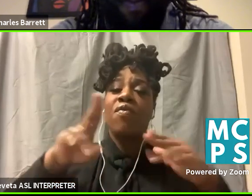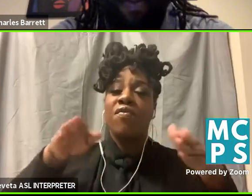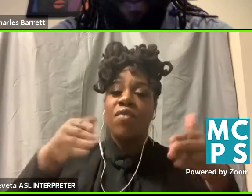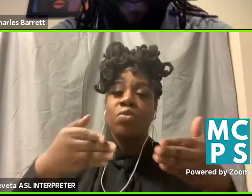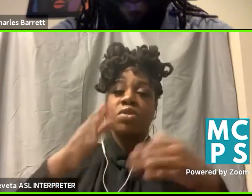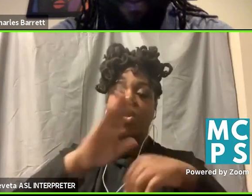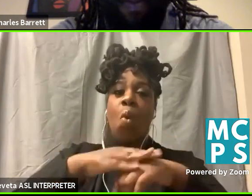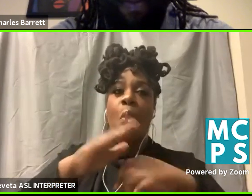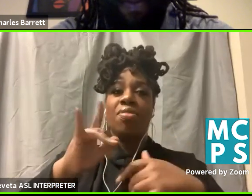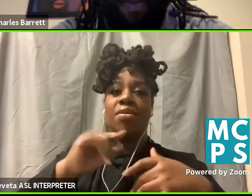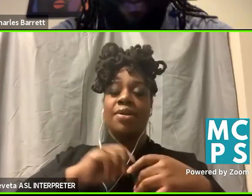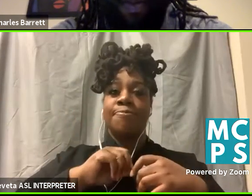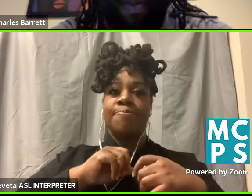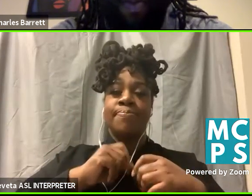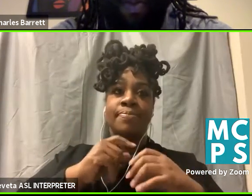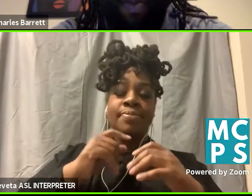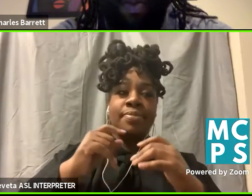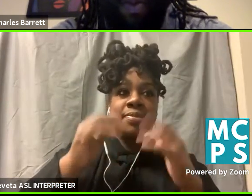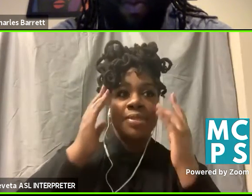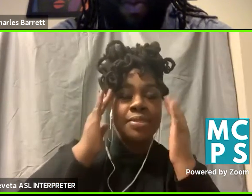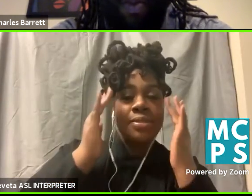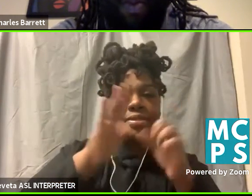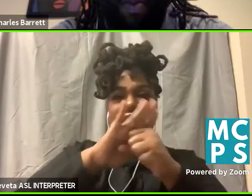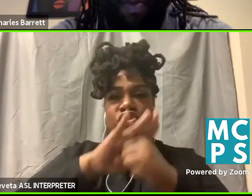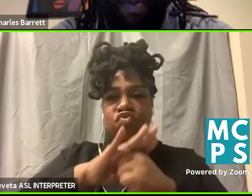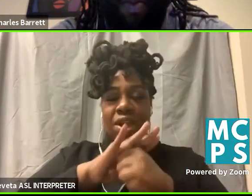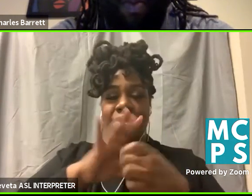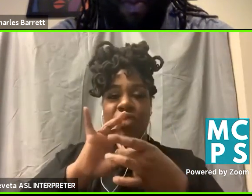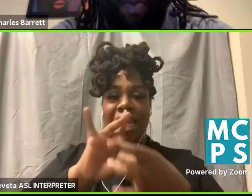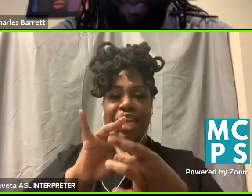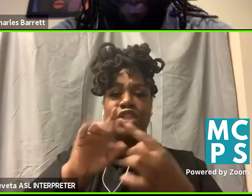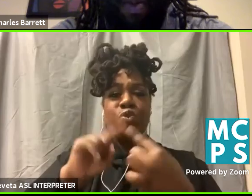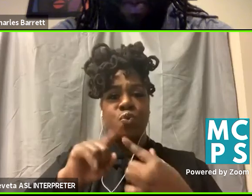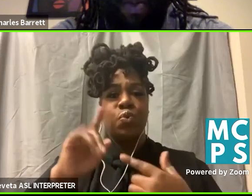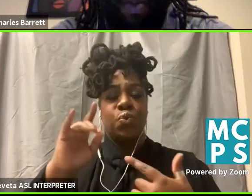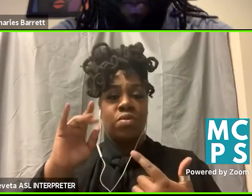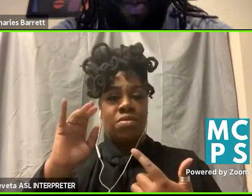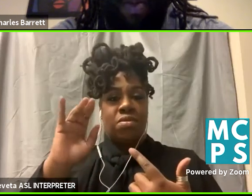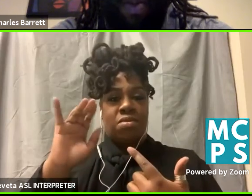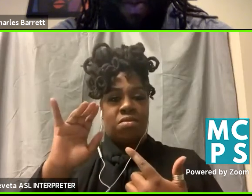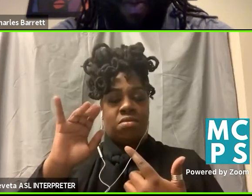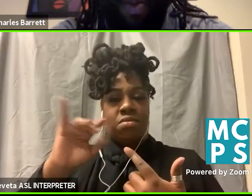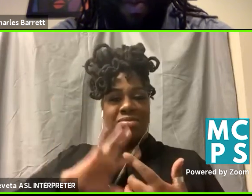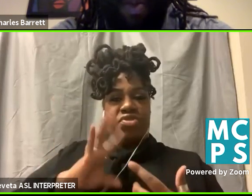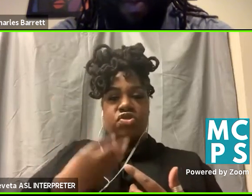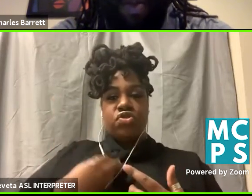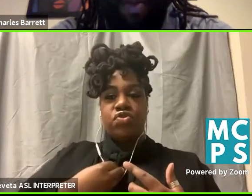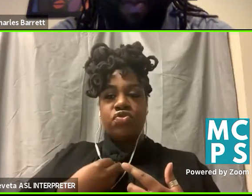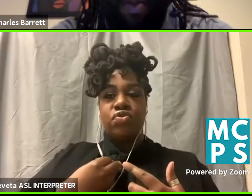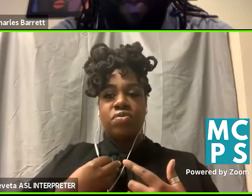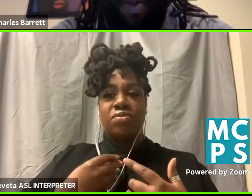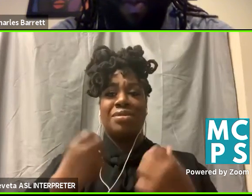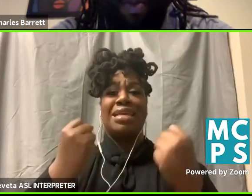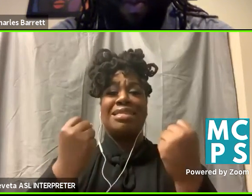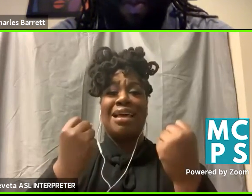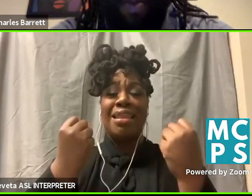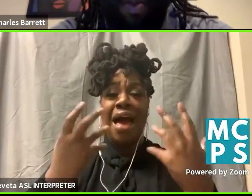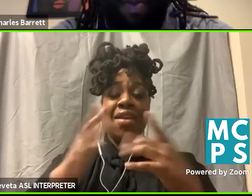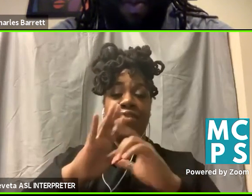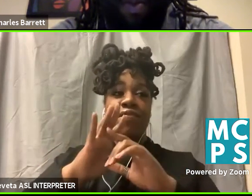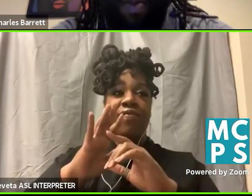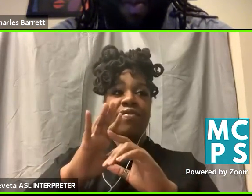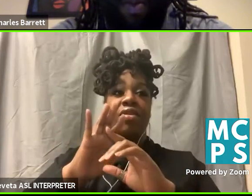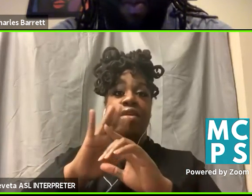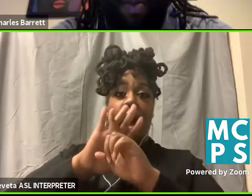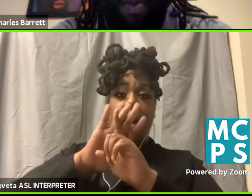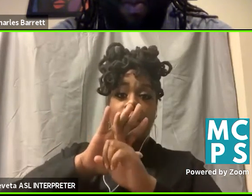right? And so there's a lot of built-in oppression, built-in marginalization in